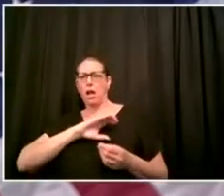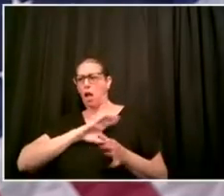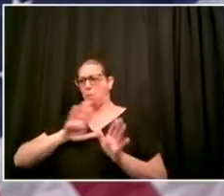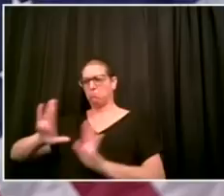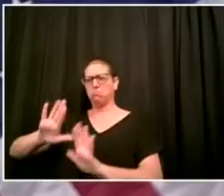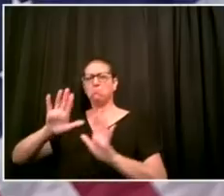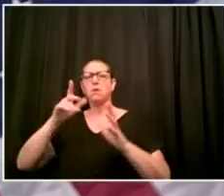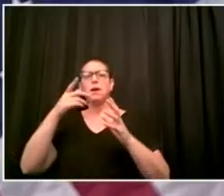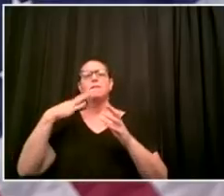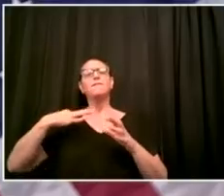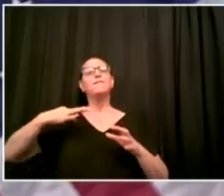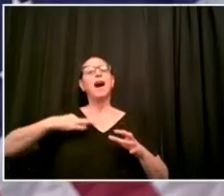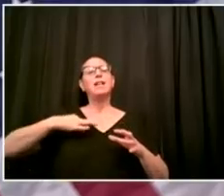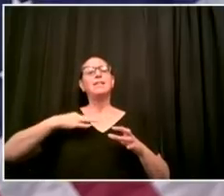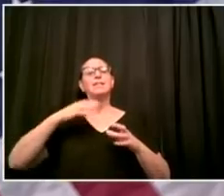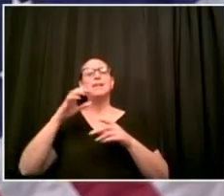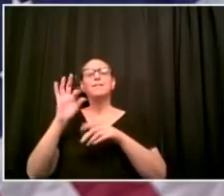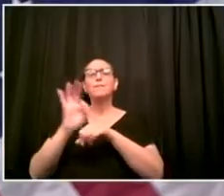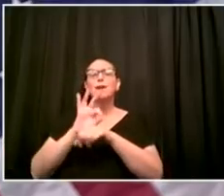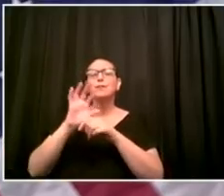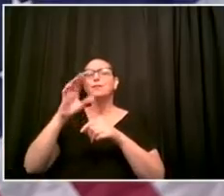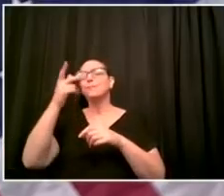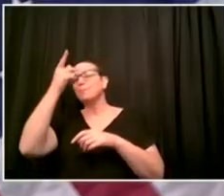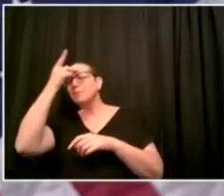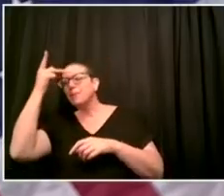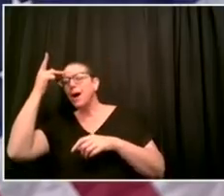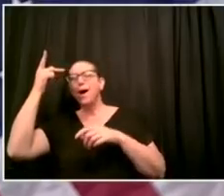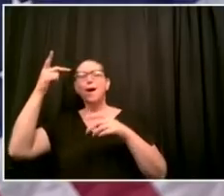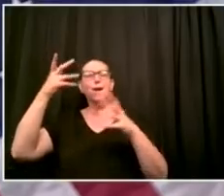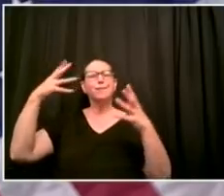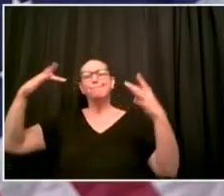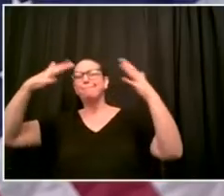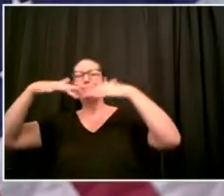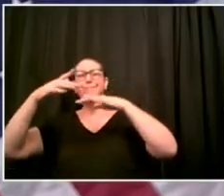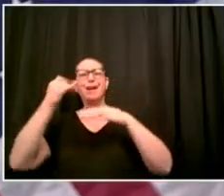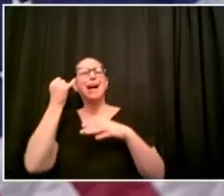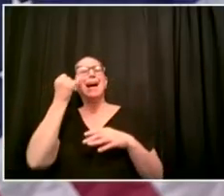regular basis, consistent basis. I'll make sure that